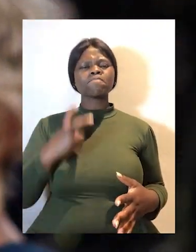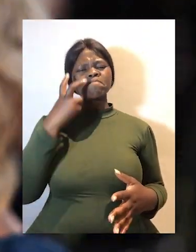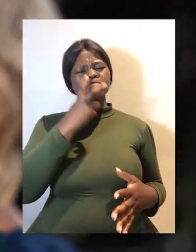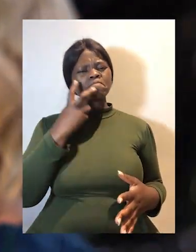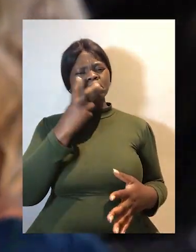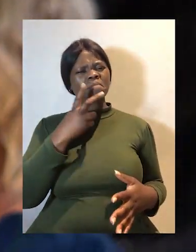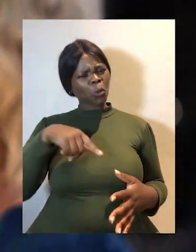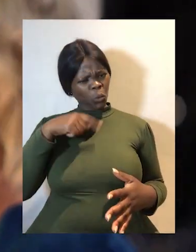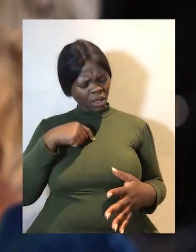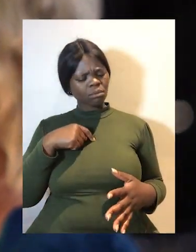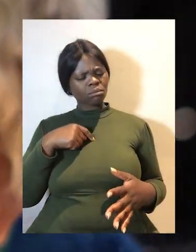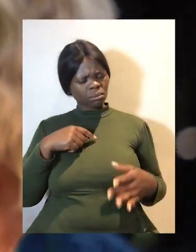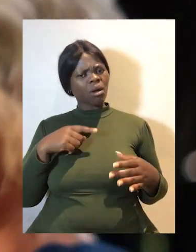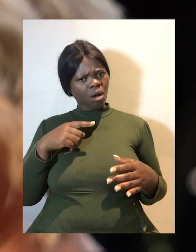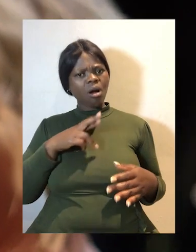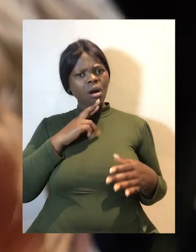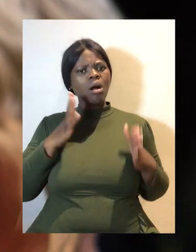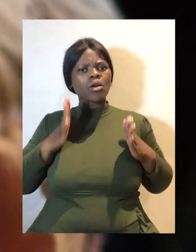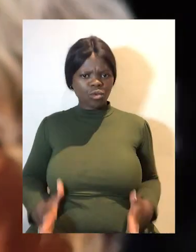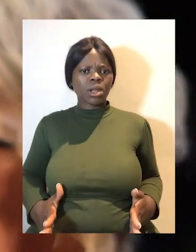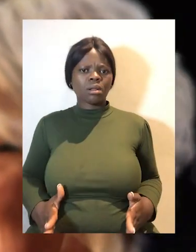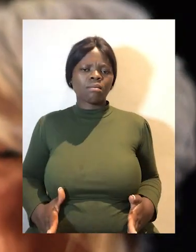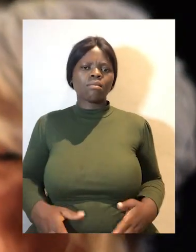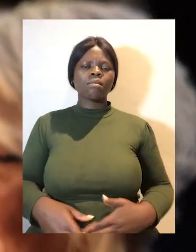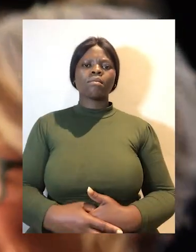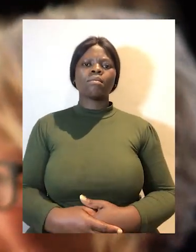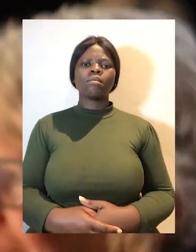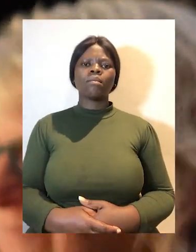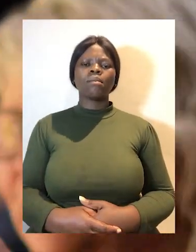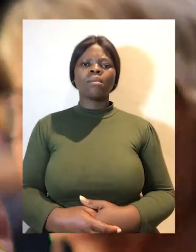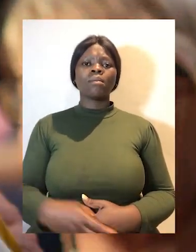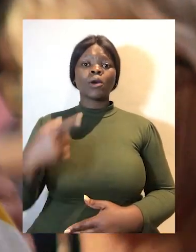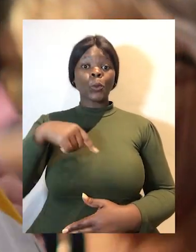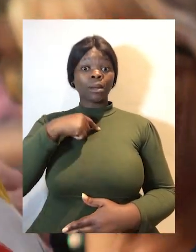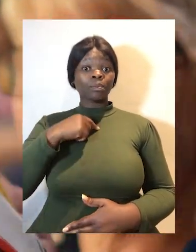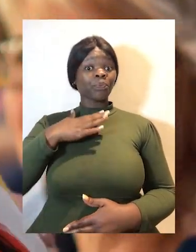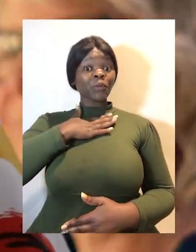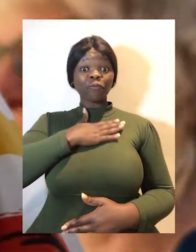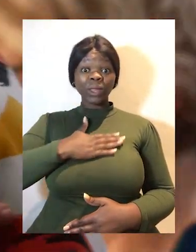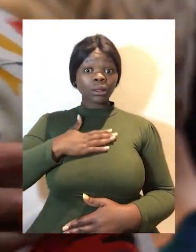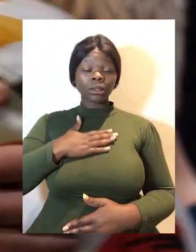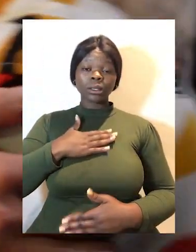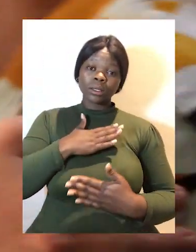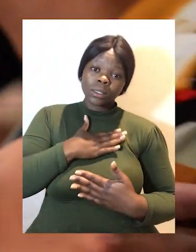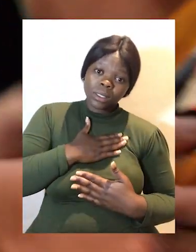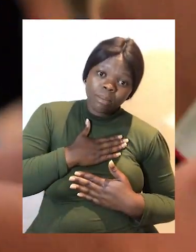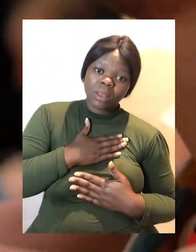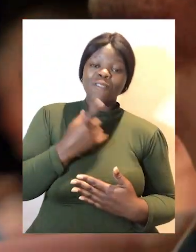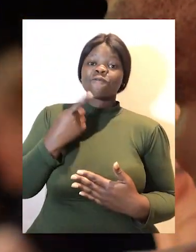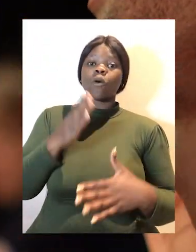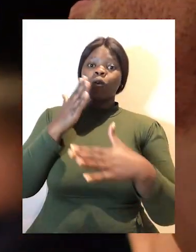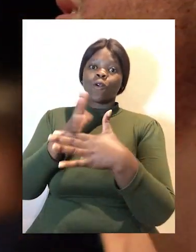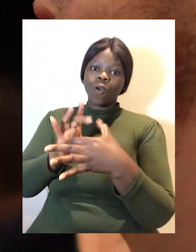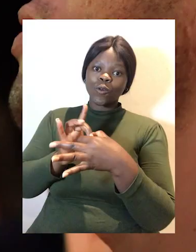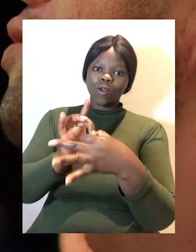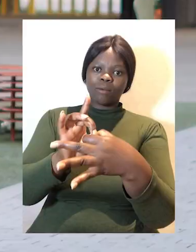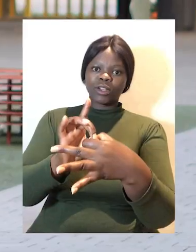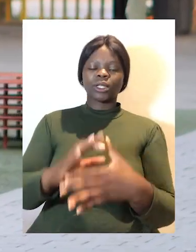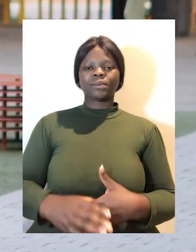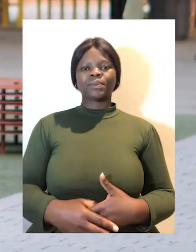humanity, to find out that we are human, that we have feelings of